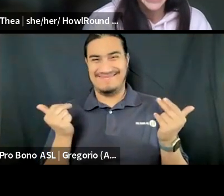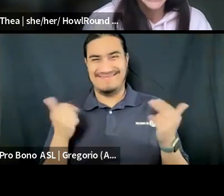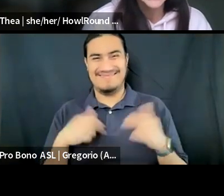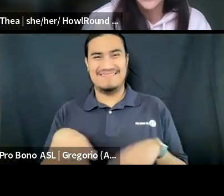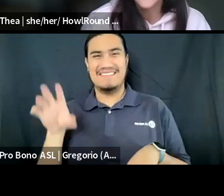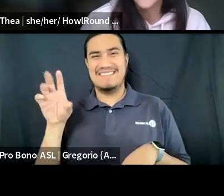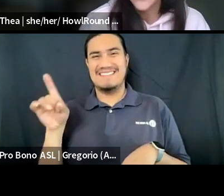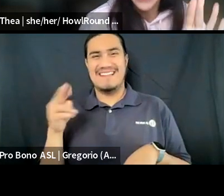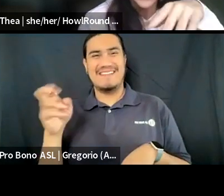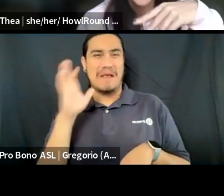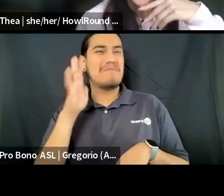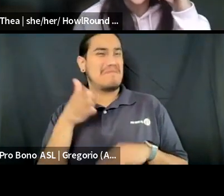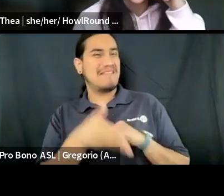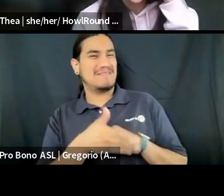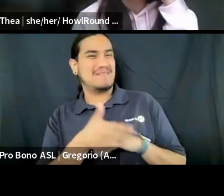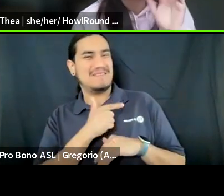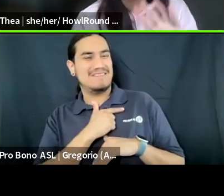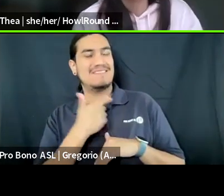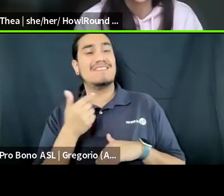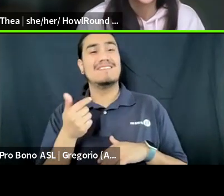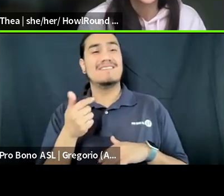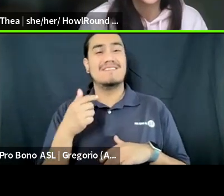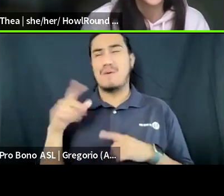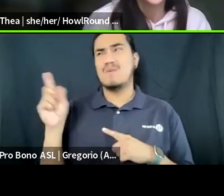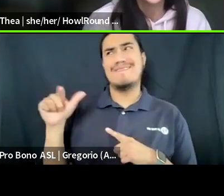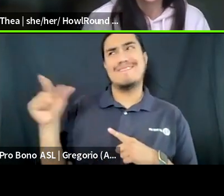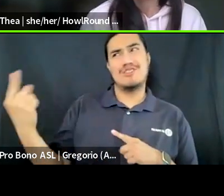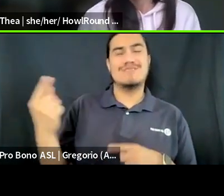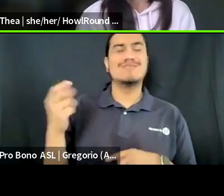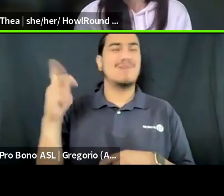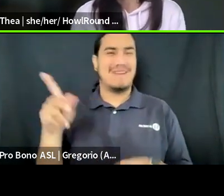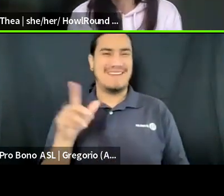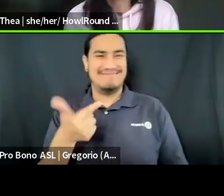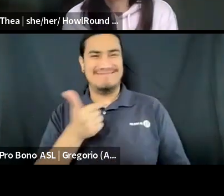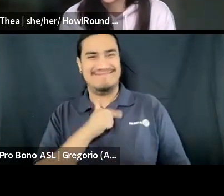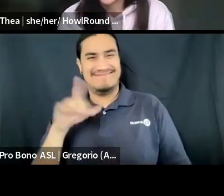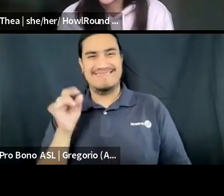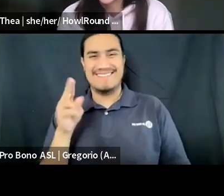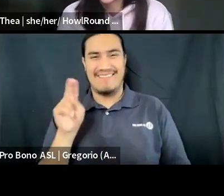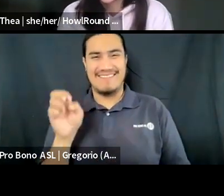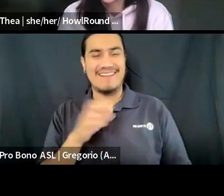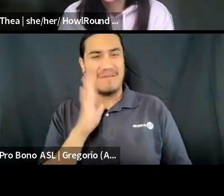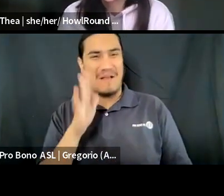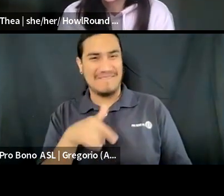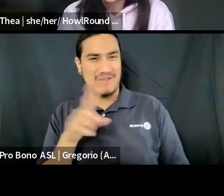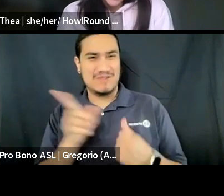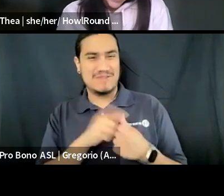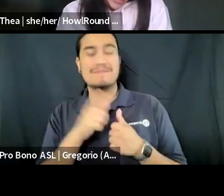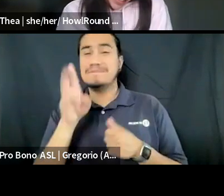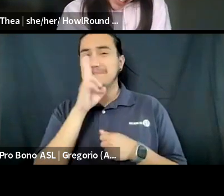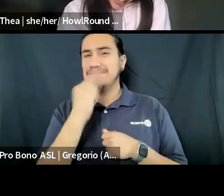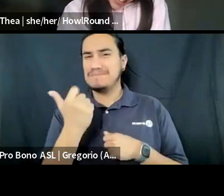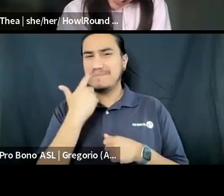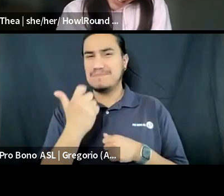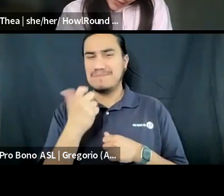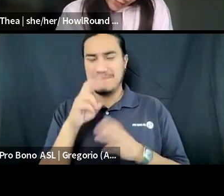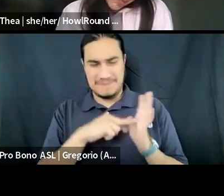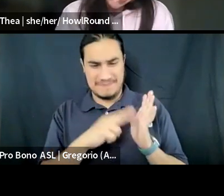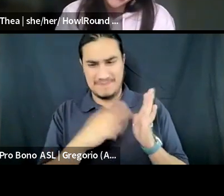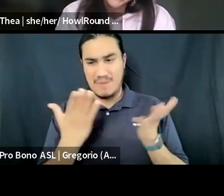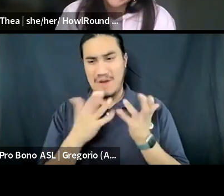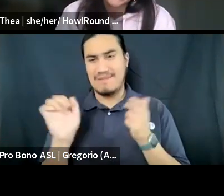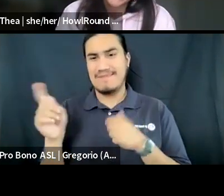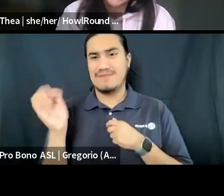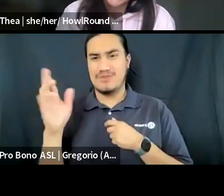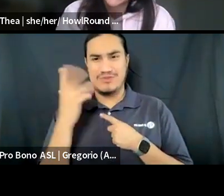I'll go after Thea. Do you want to go first? You go first. Okay, I'll go first. It's funny because I was reading what Esther has